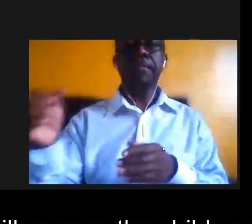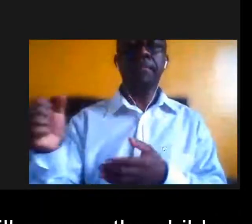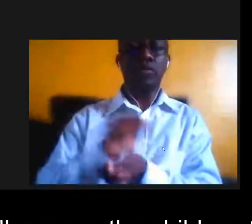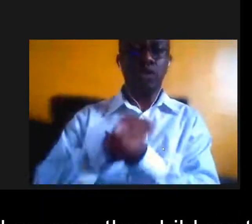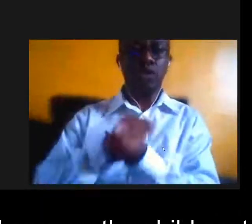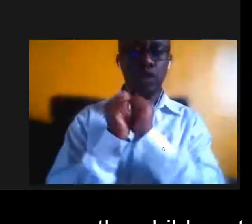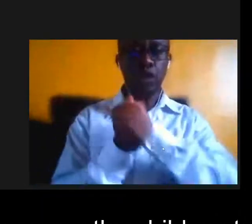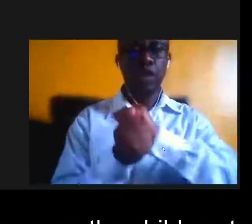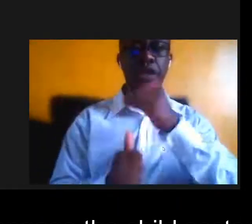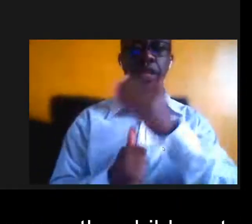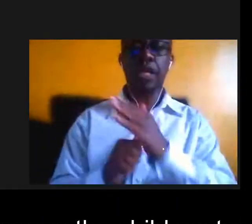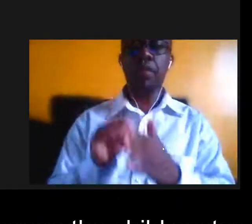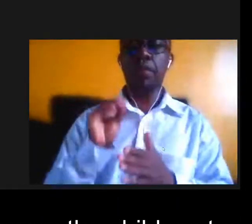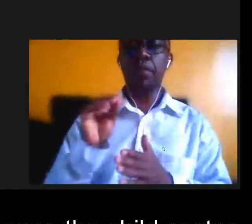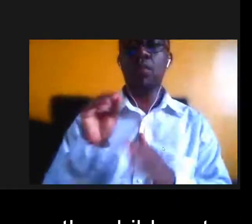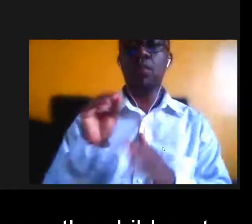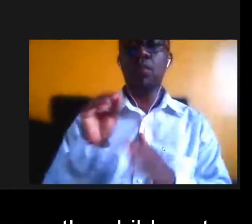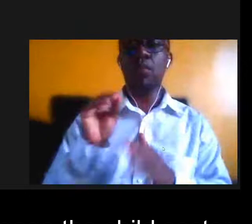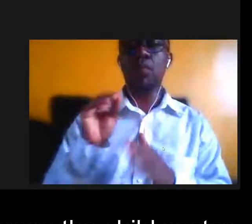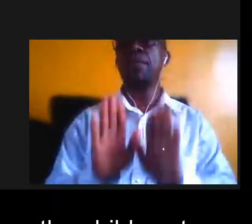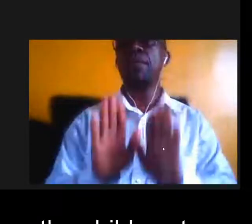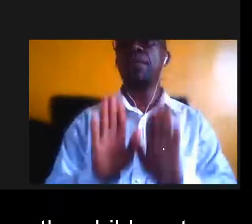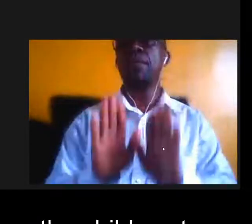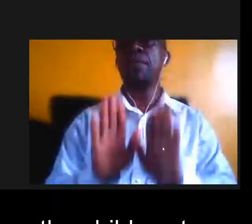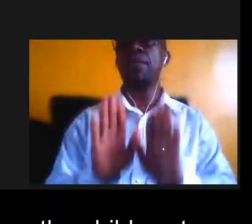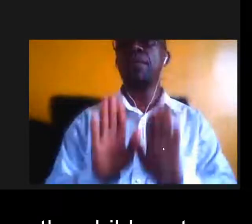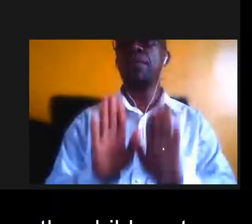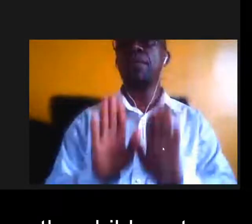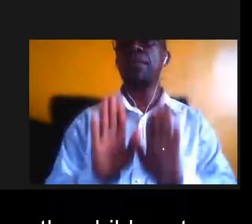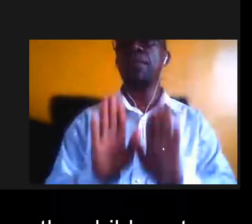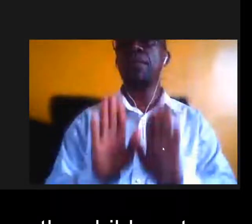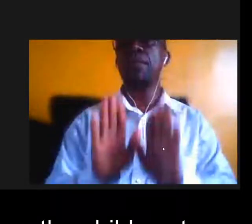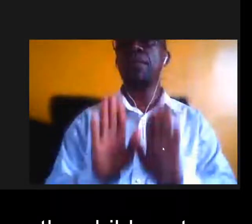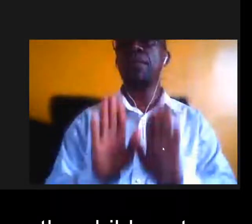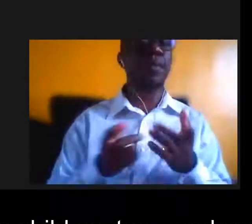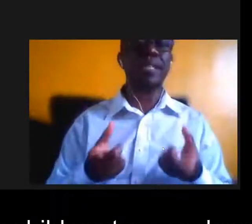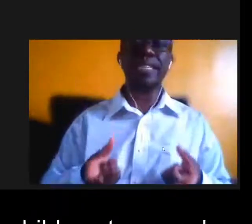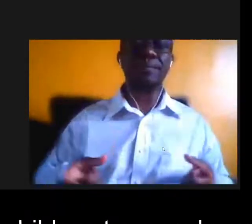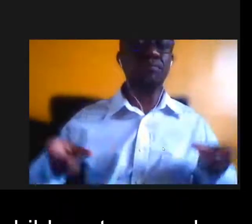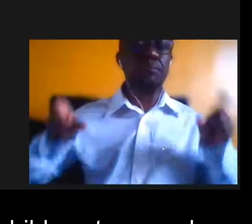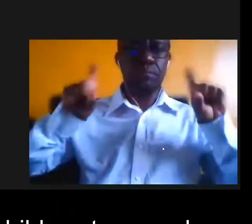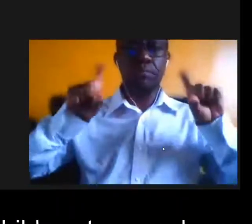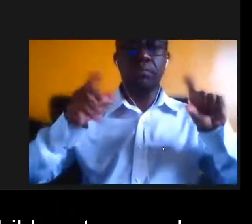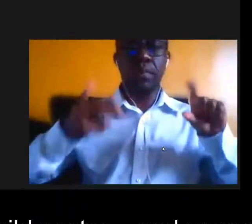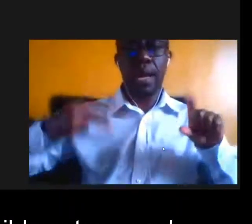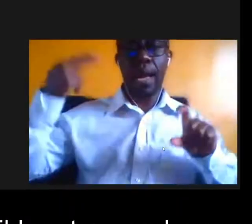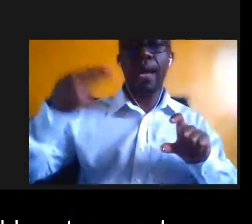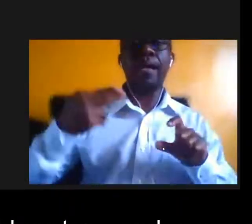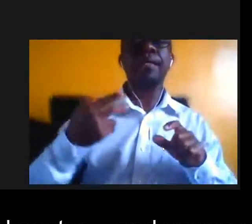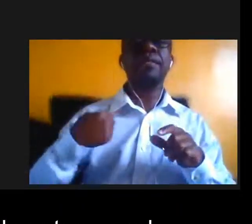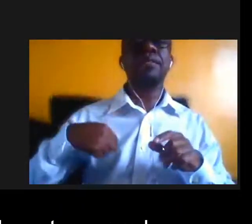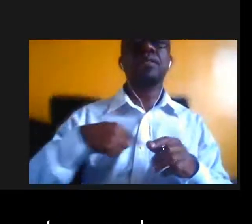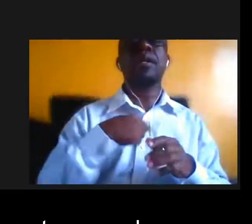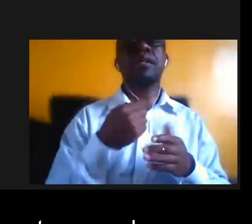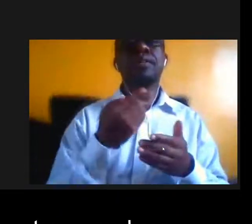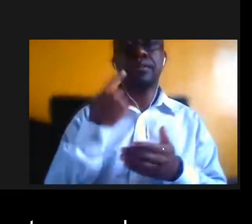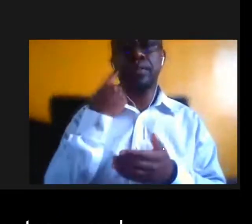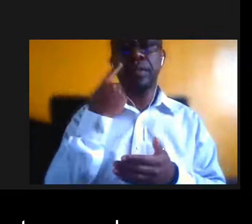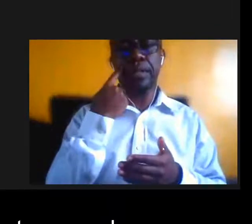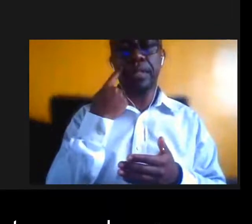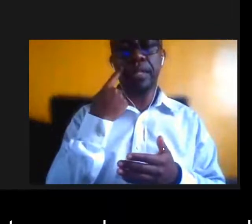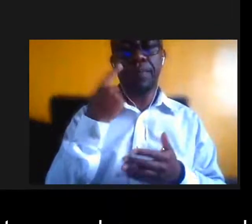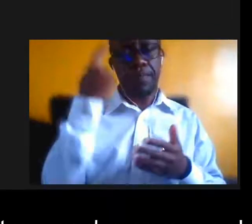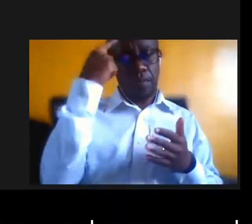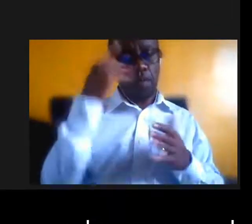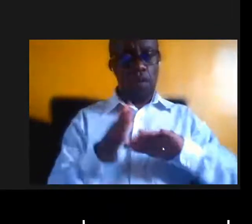But this is only after the gender-based violence increased. There are a couple of many other things. In terms of our work directly as dwelling